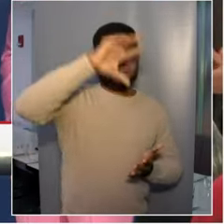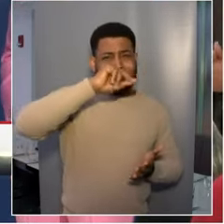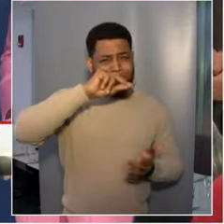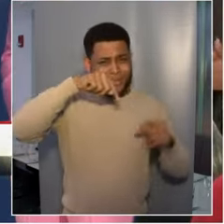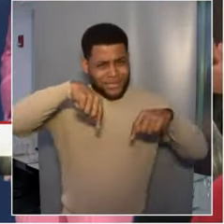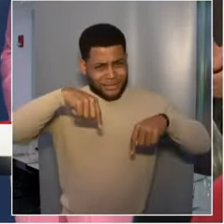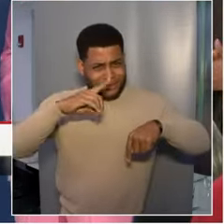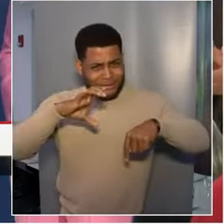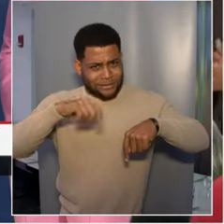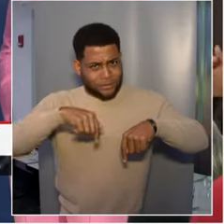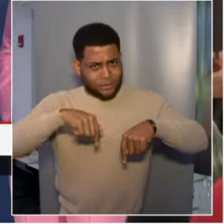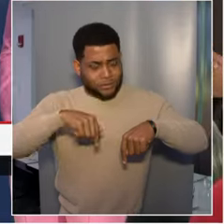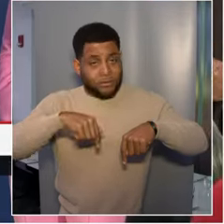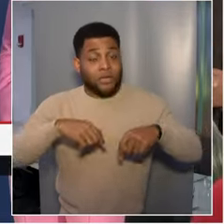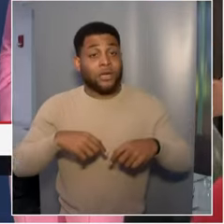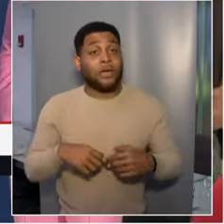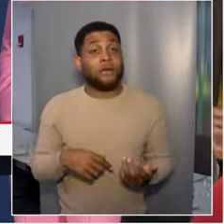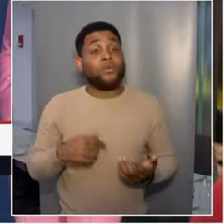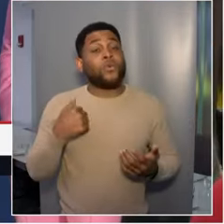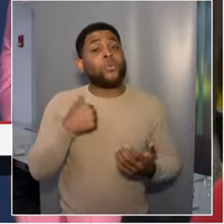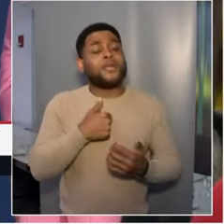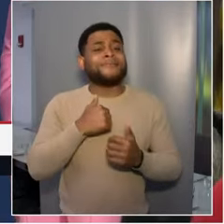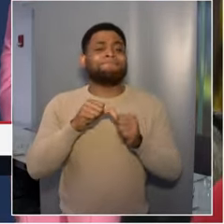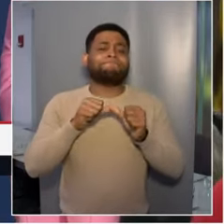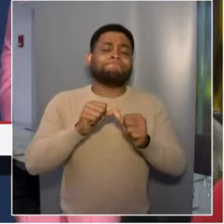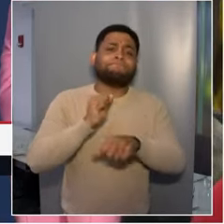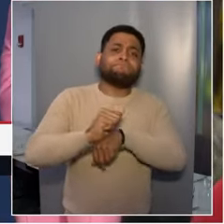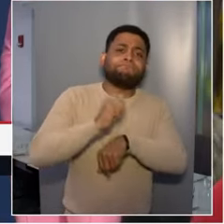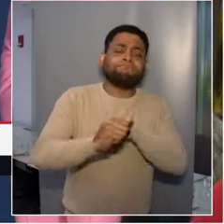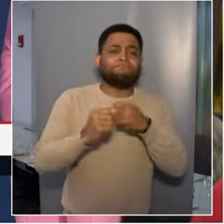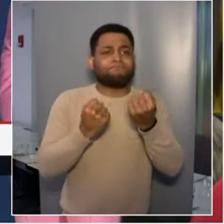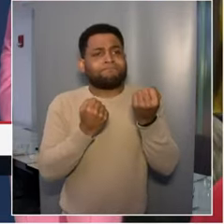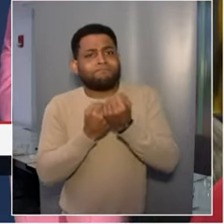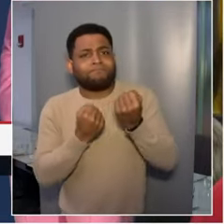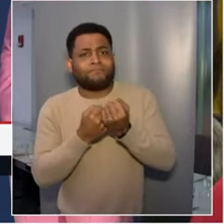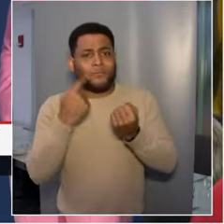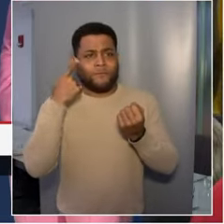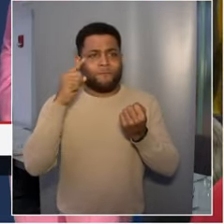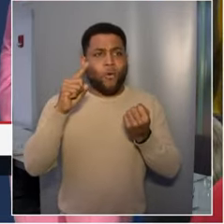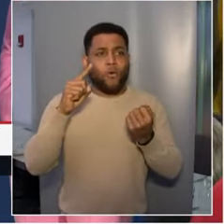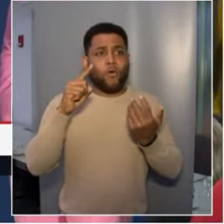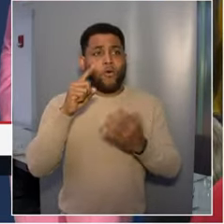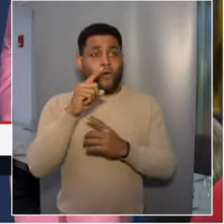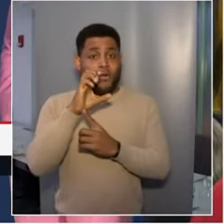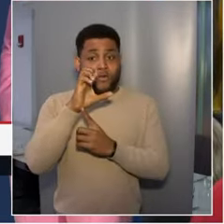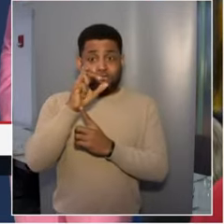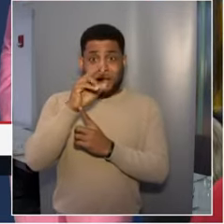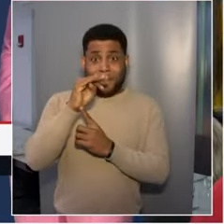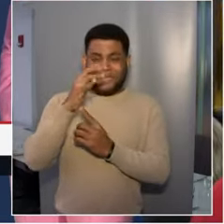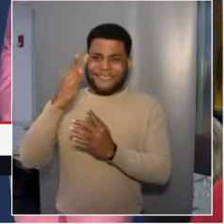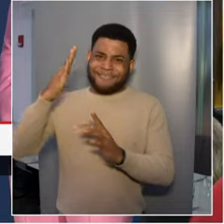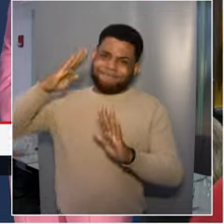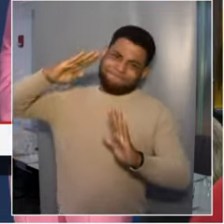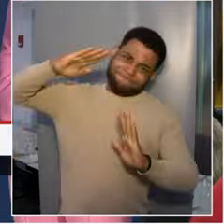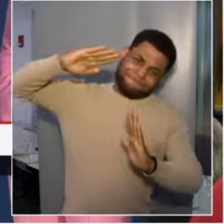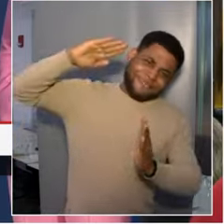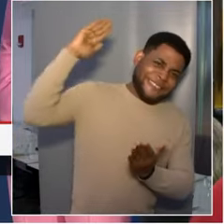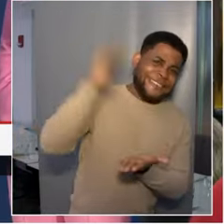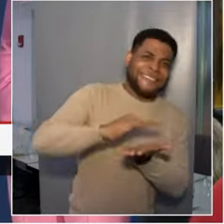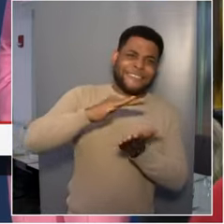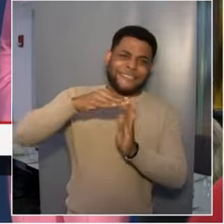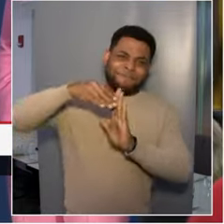That we are working together to drive crime down in all categories, that we